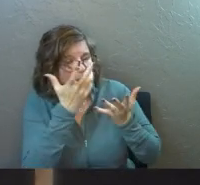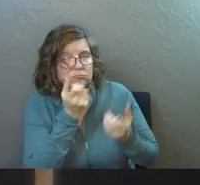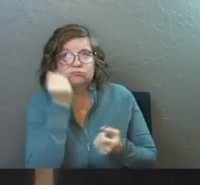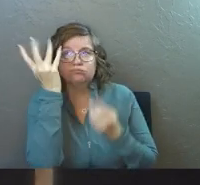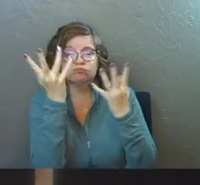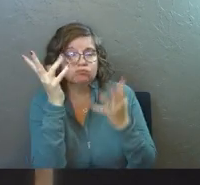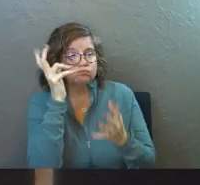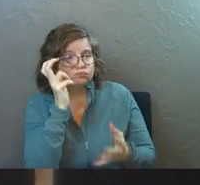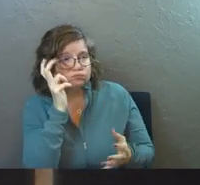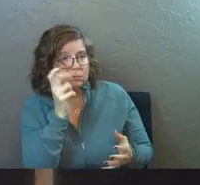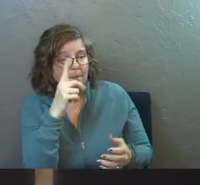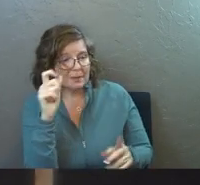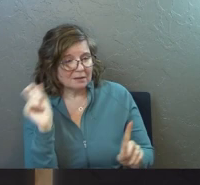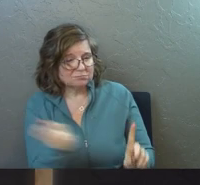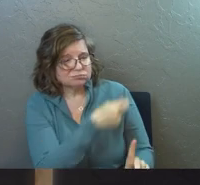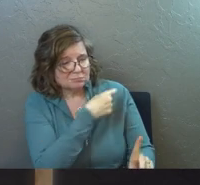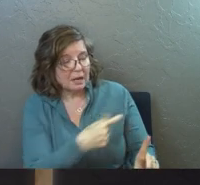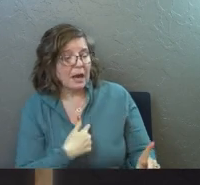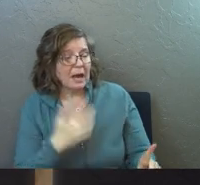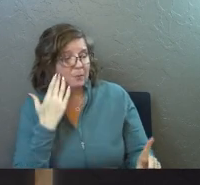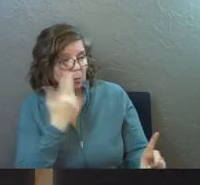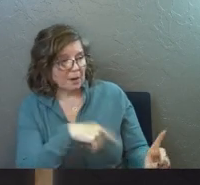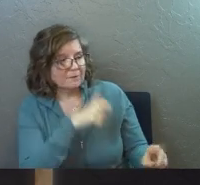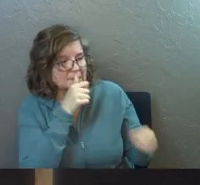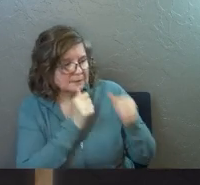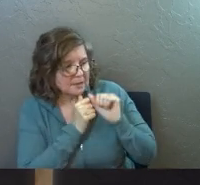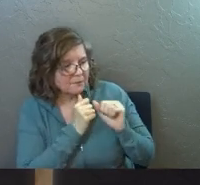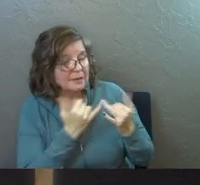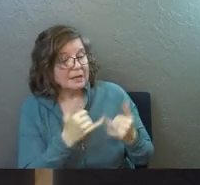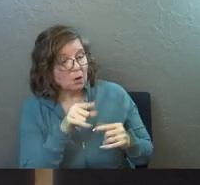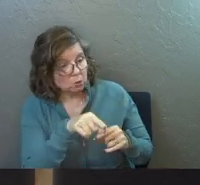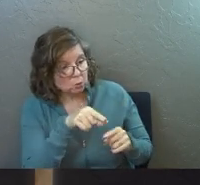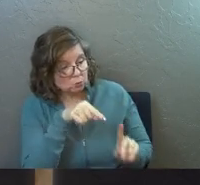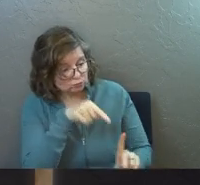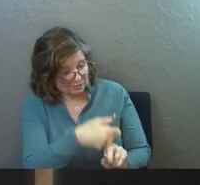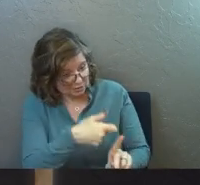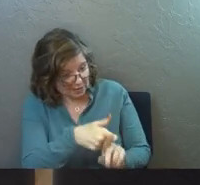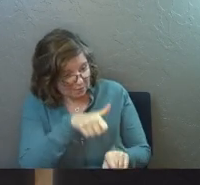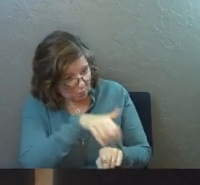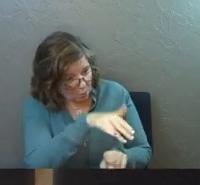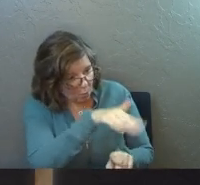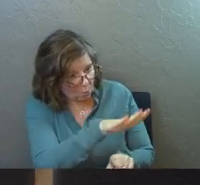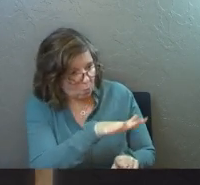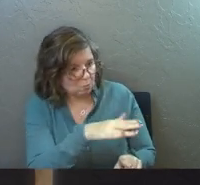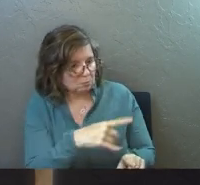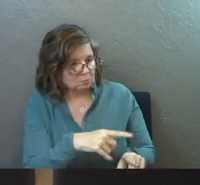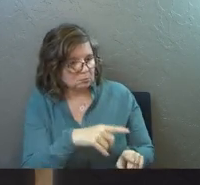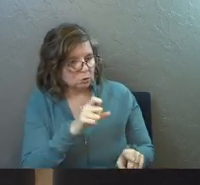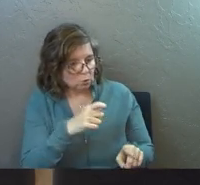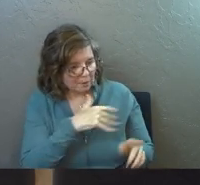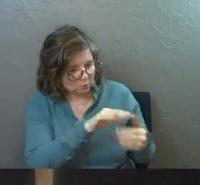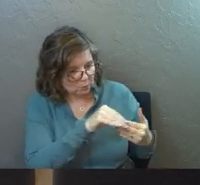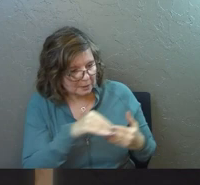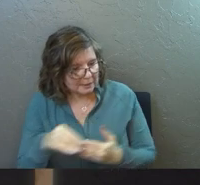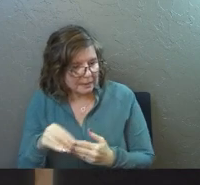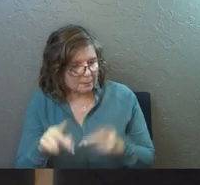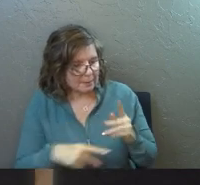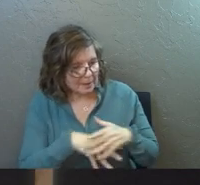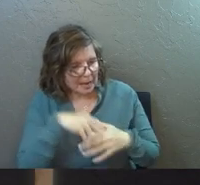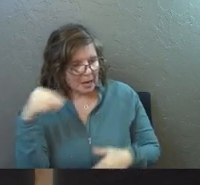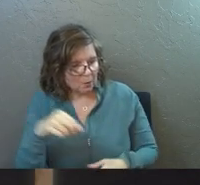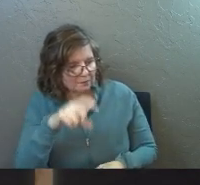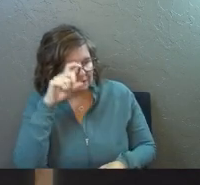their harsh slave drivers. Yes, I am aware of their suffering. Now go, for I am sending you to Pharaoh. You must lead my people,